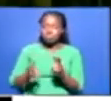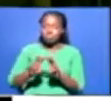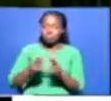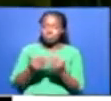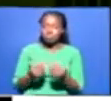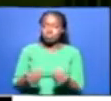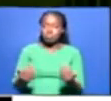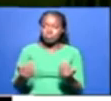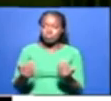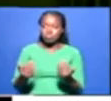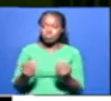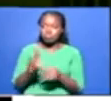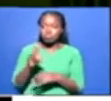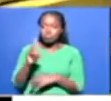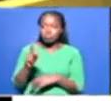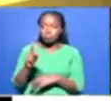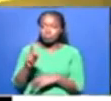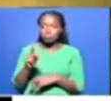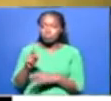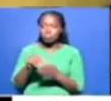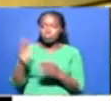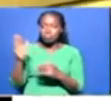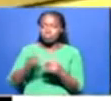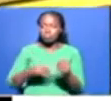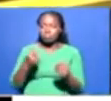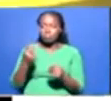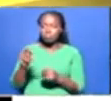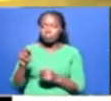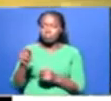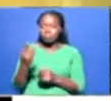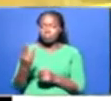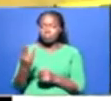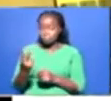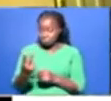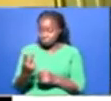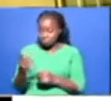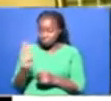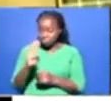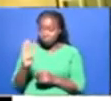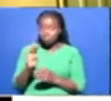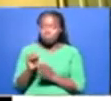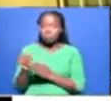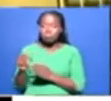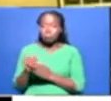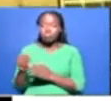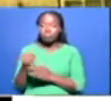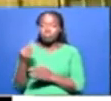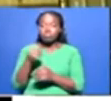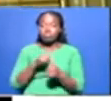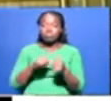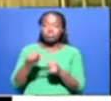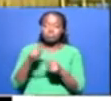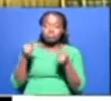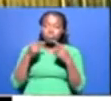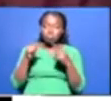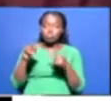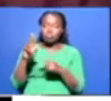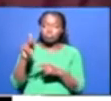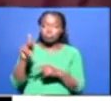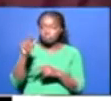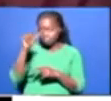subject to UK sanction to more than $4.2 billion. The third round of trade sanctions announced by the UK